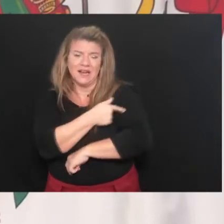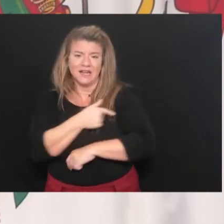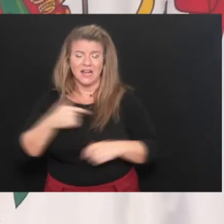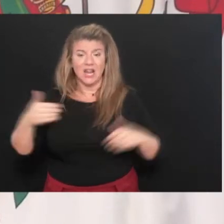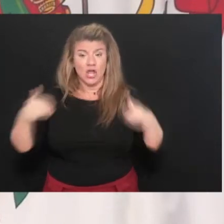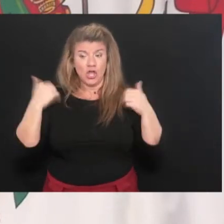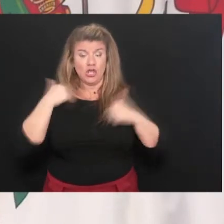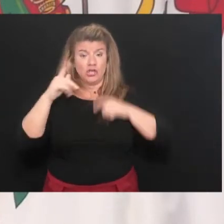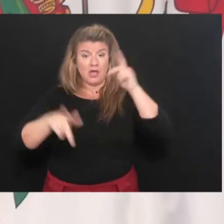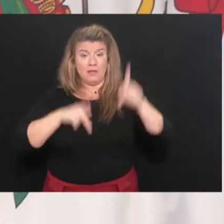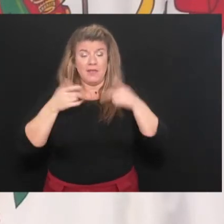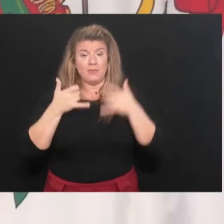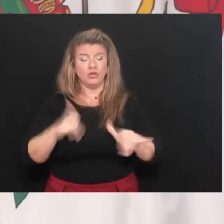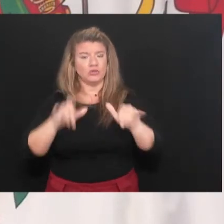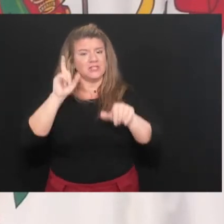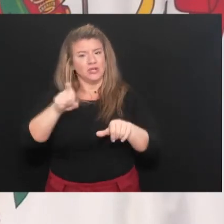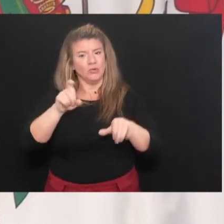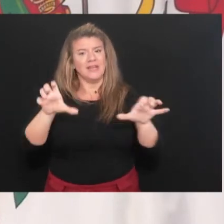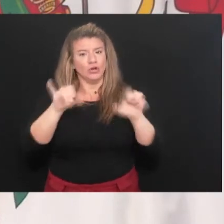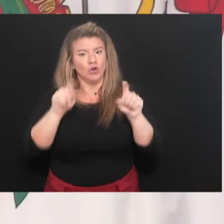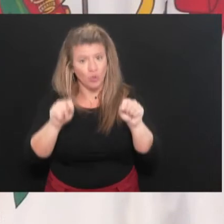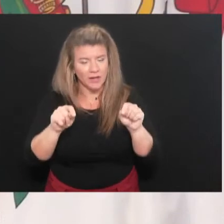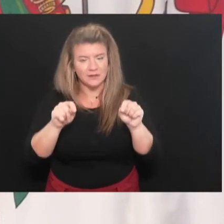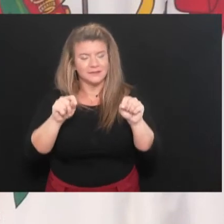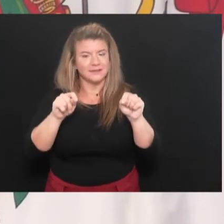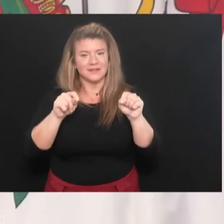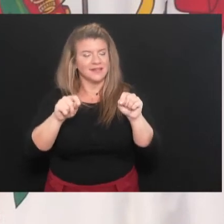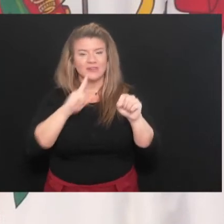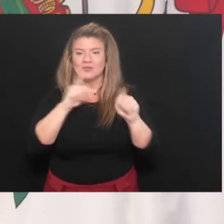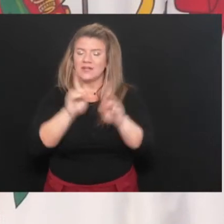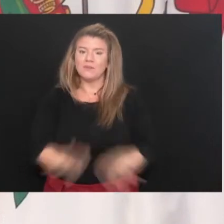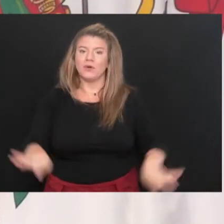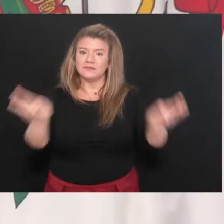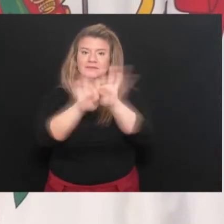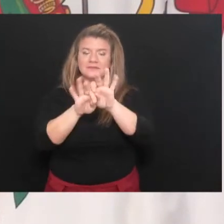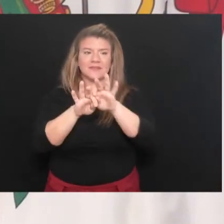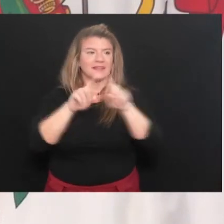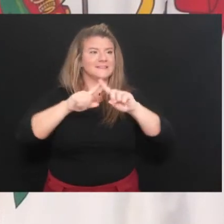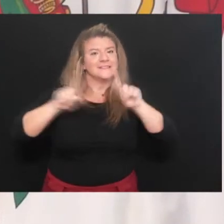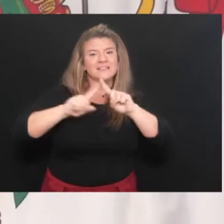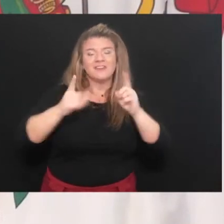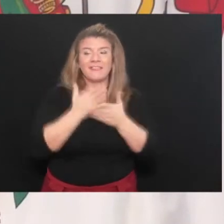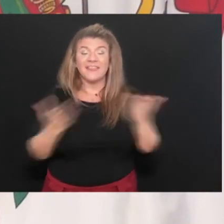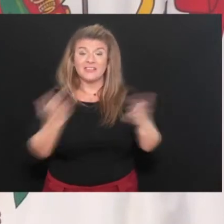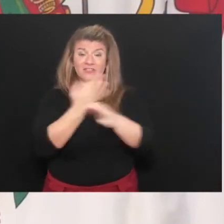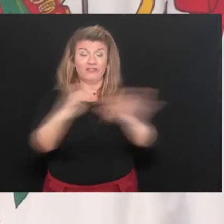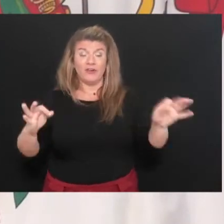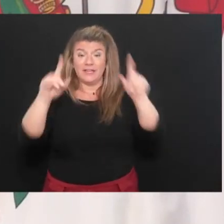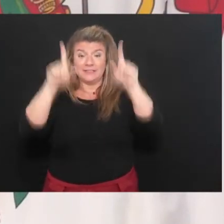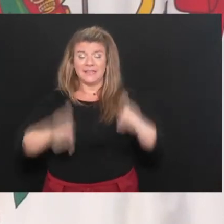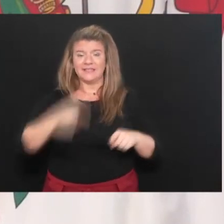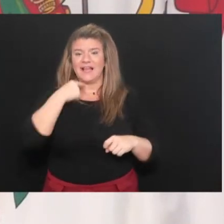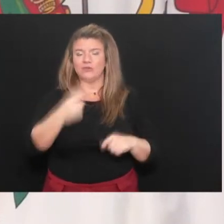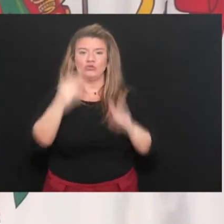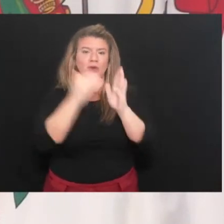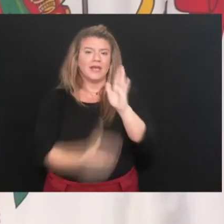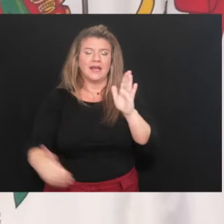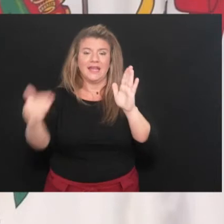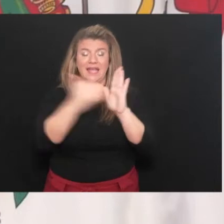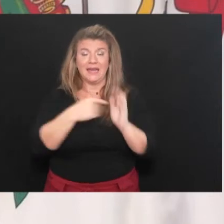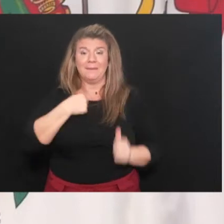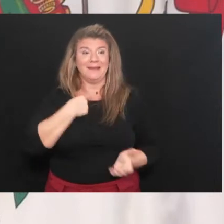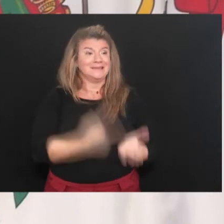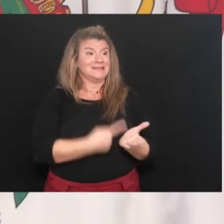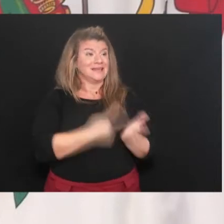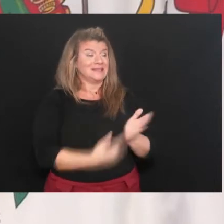we still need them across the finish line in every way. All the stuff on free testing, I've told you over and over, there's no point in going through that.